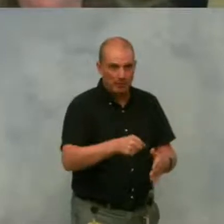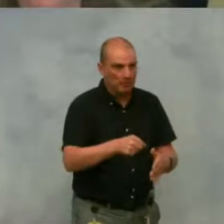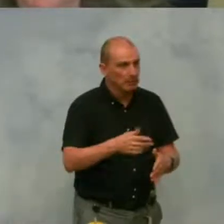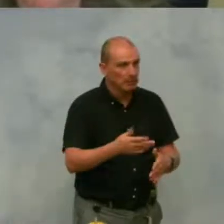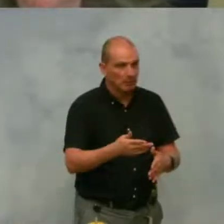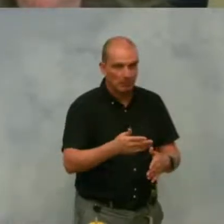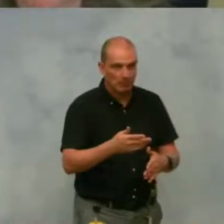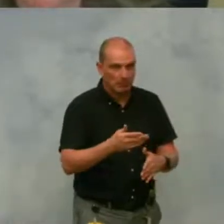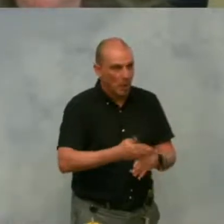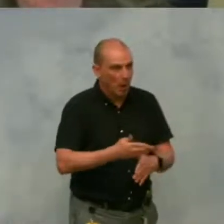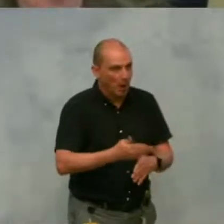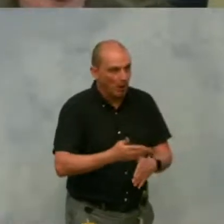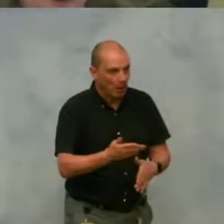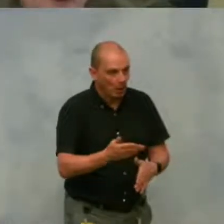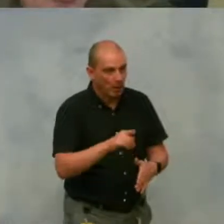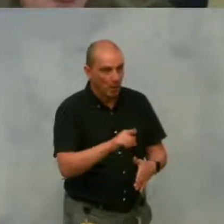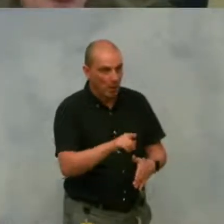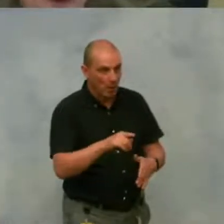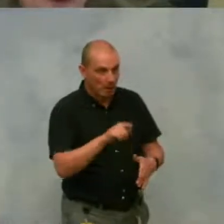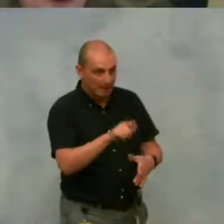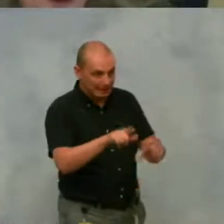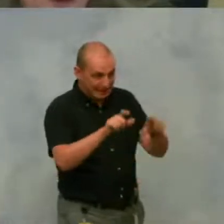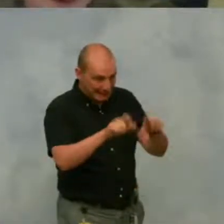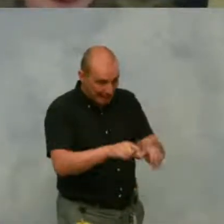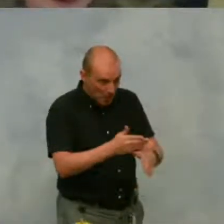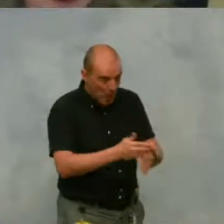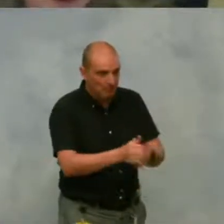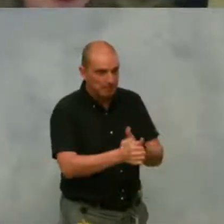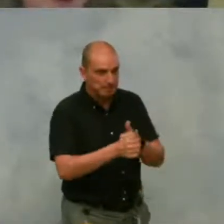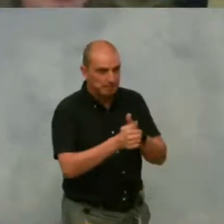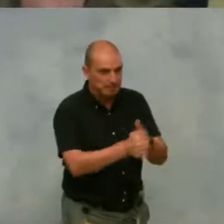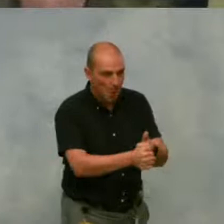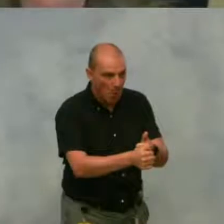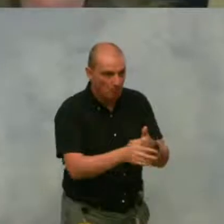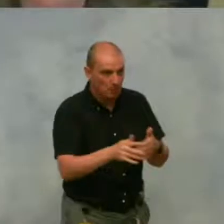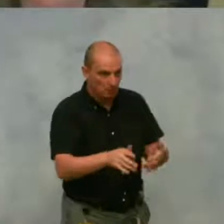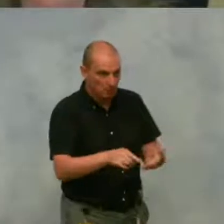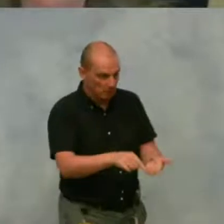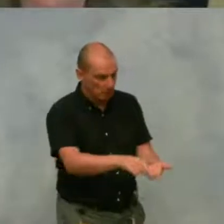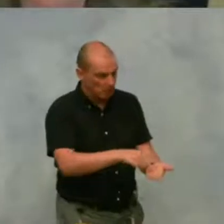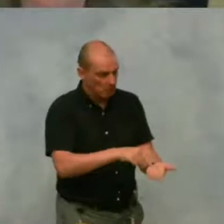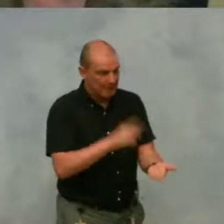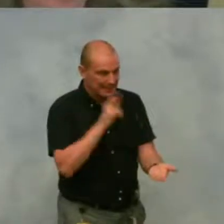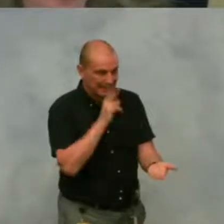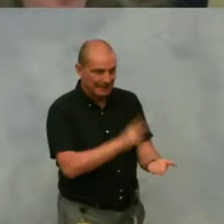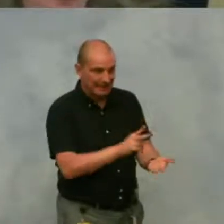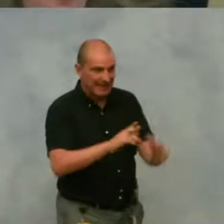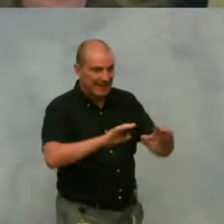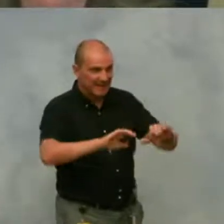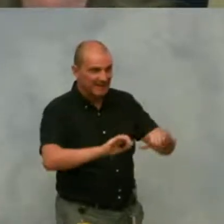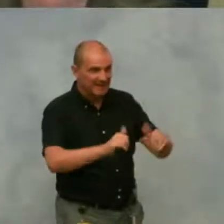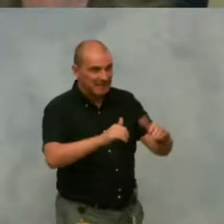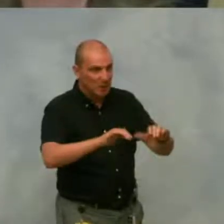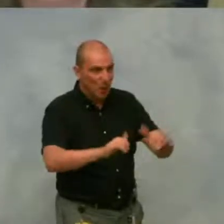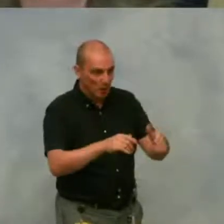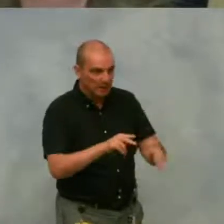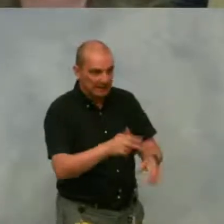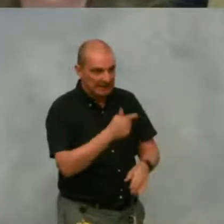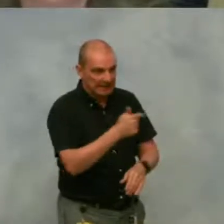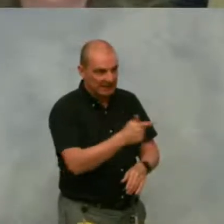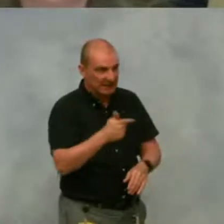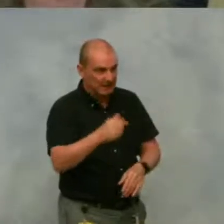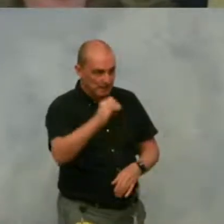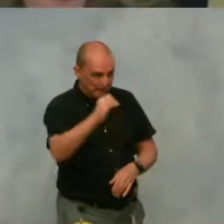to assist people to remain at work. And I would draw your attention to the detail round about physiotherapy in particular, where 77% of